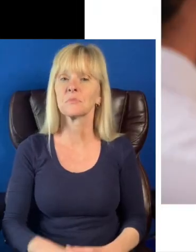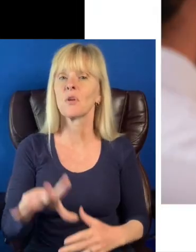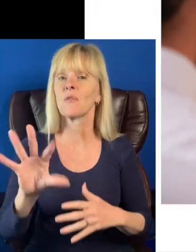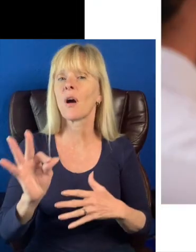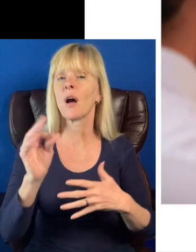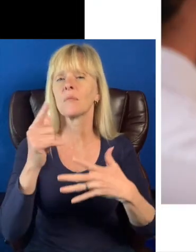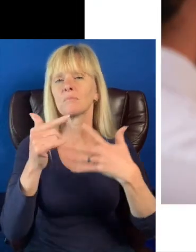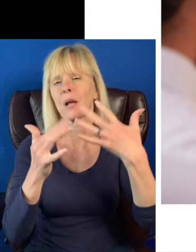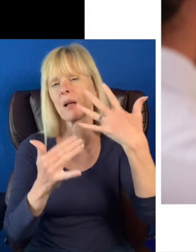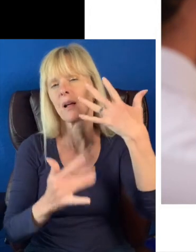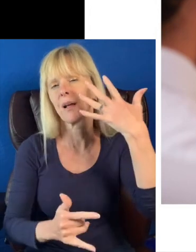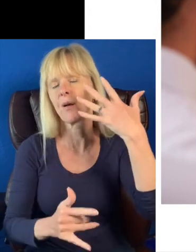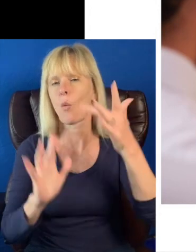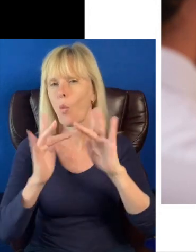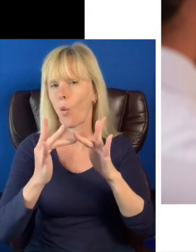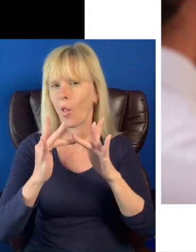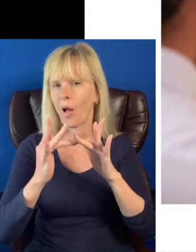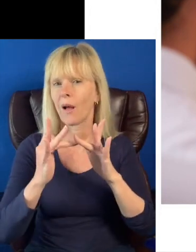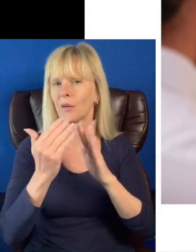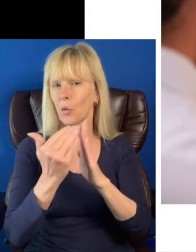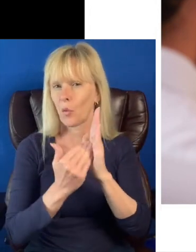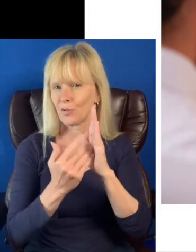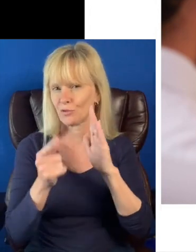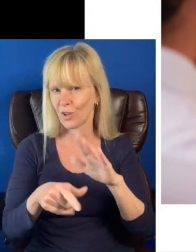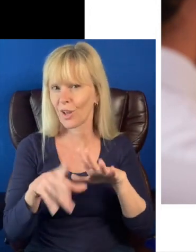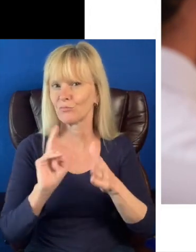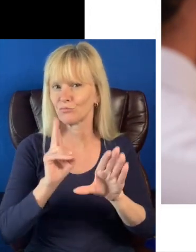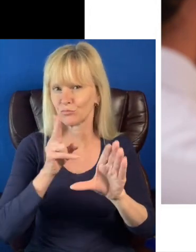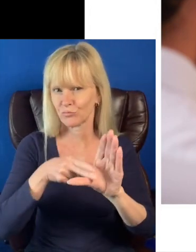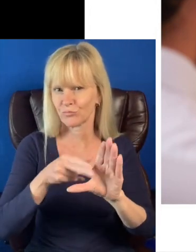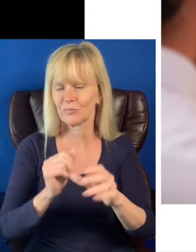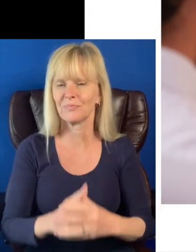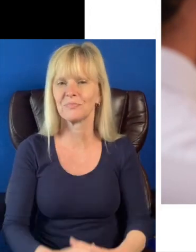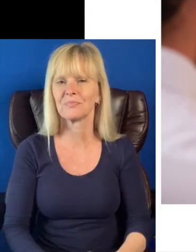You'll find plenty of online courses that you can take.